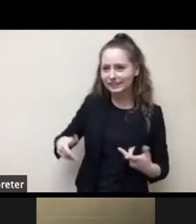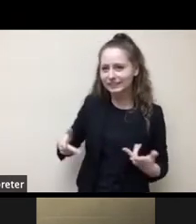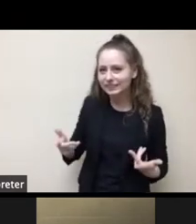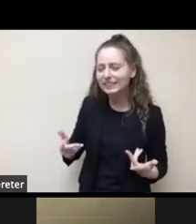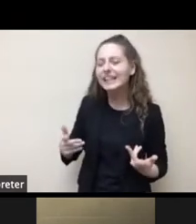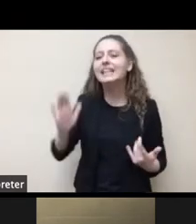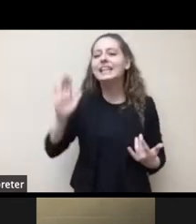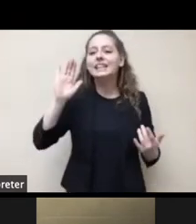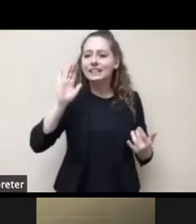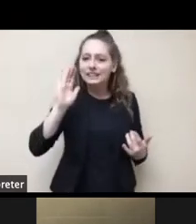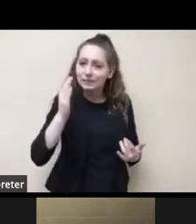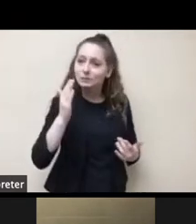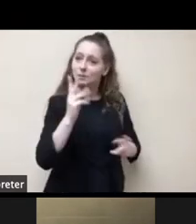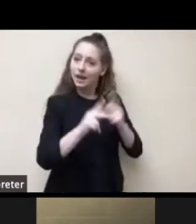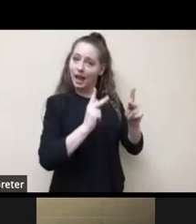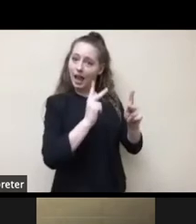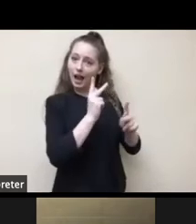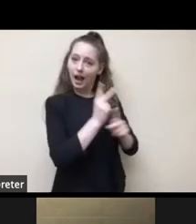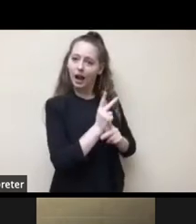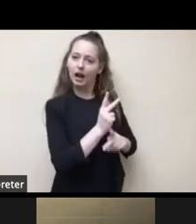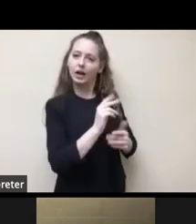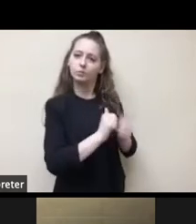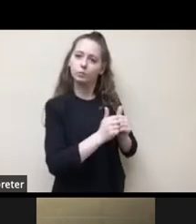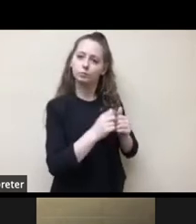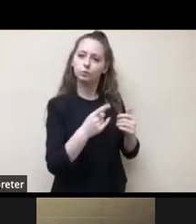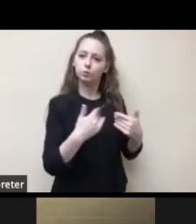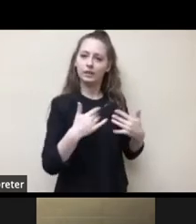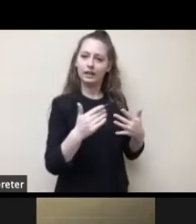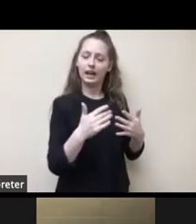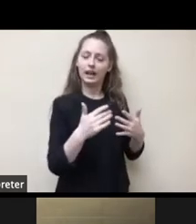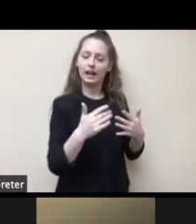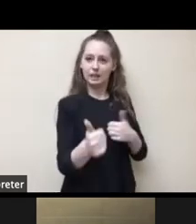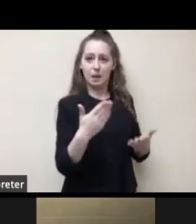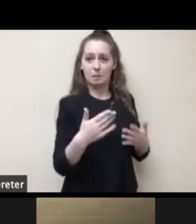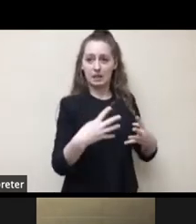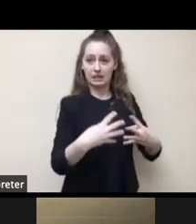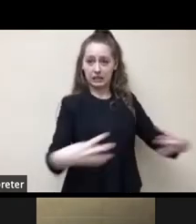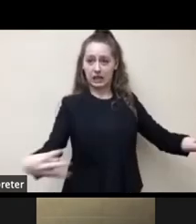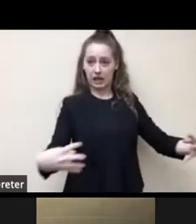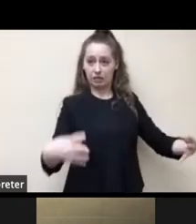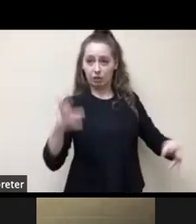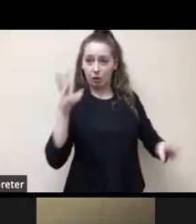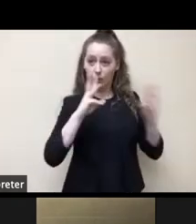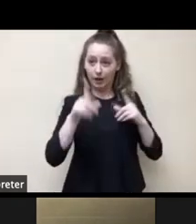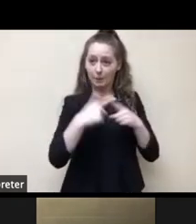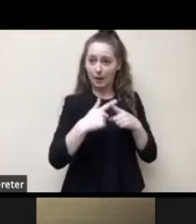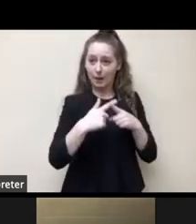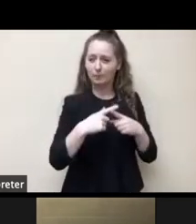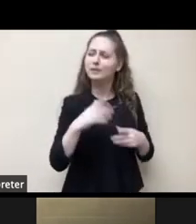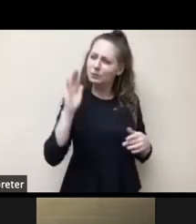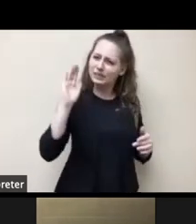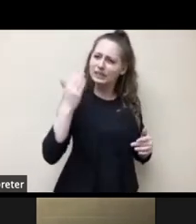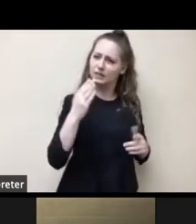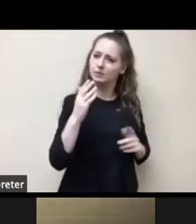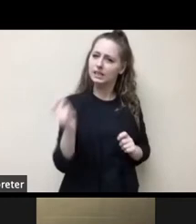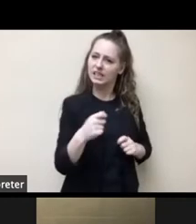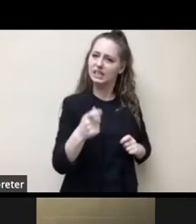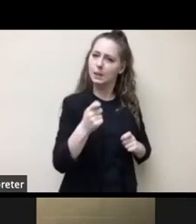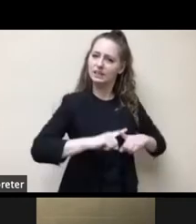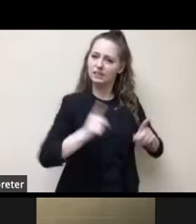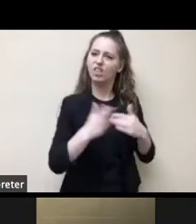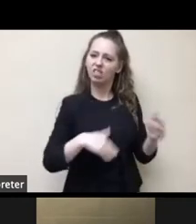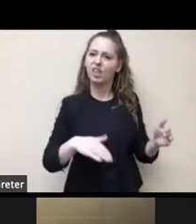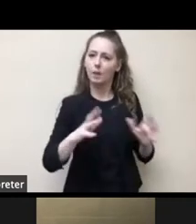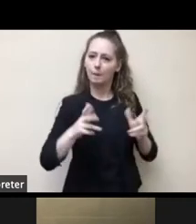distancing, maybe the net they're worried about. I don't know, but yeah, it would seem that tennis is a little different than basketball, just because you have a lot